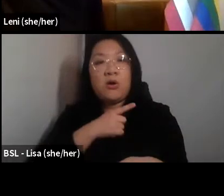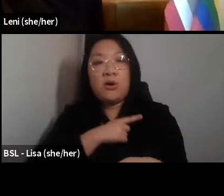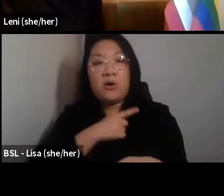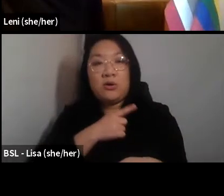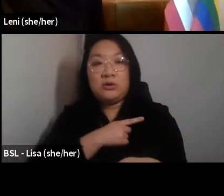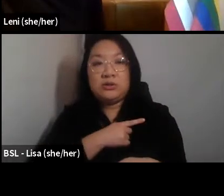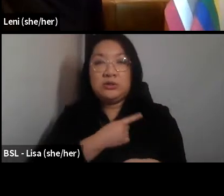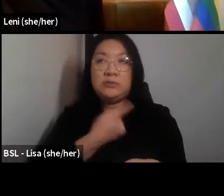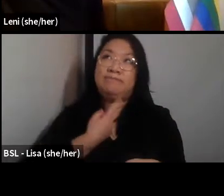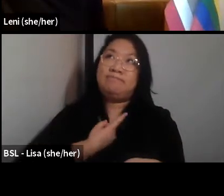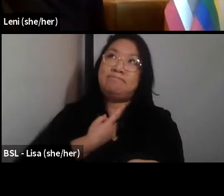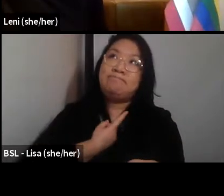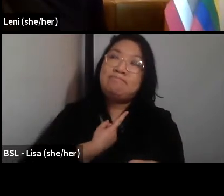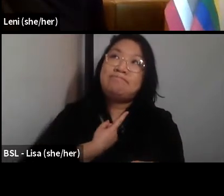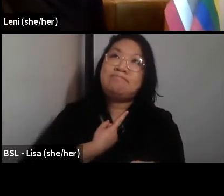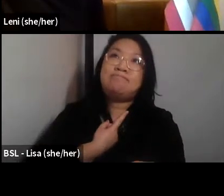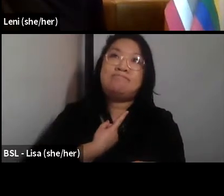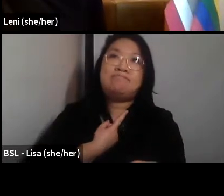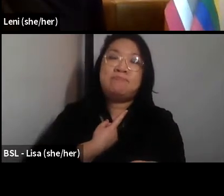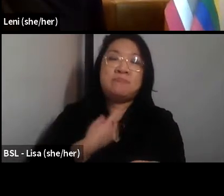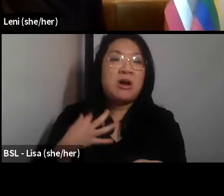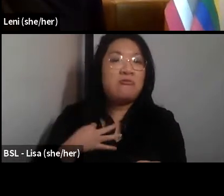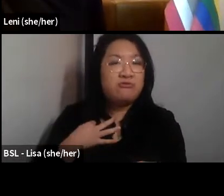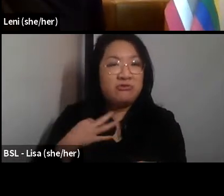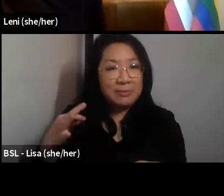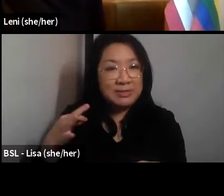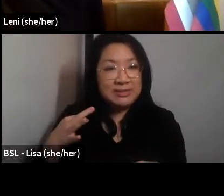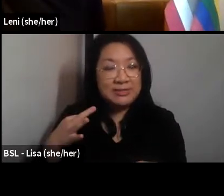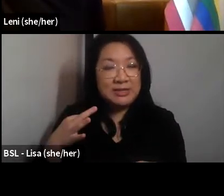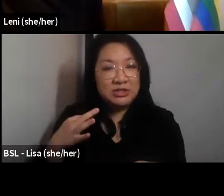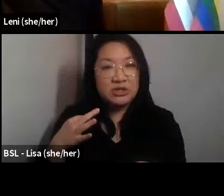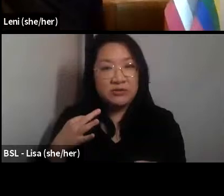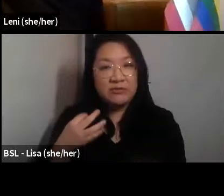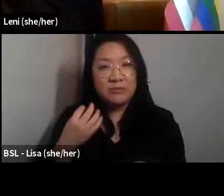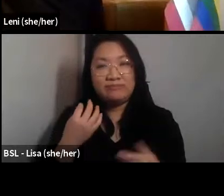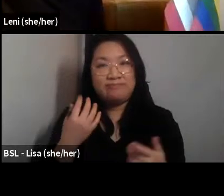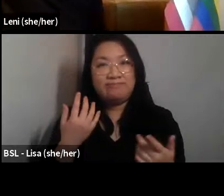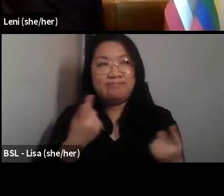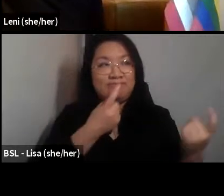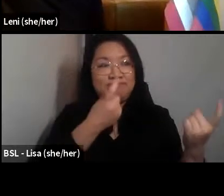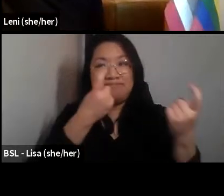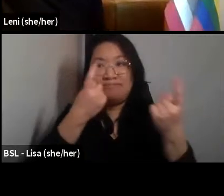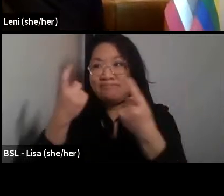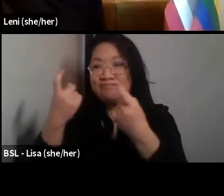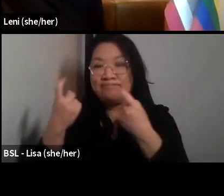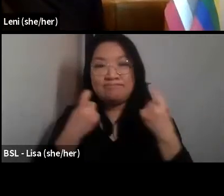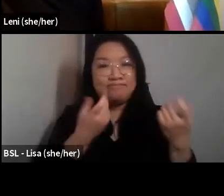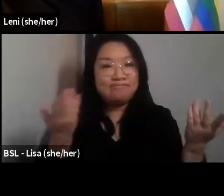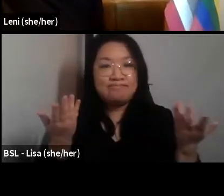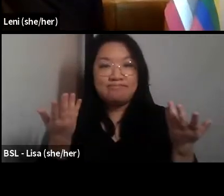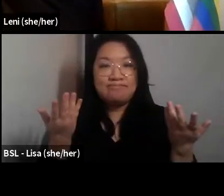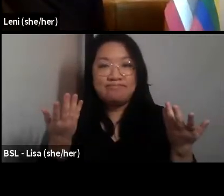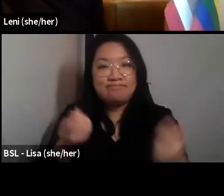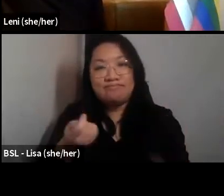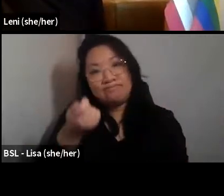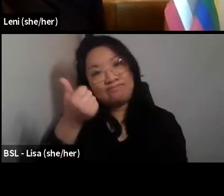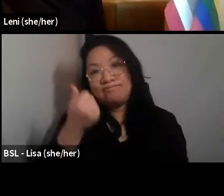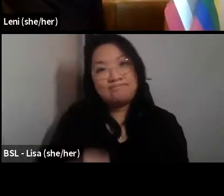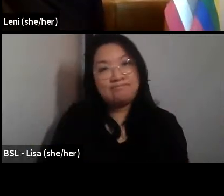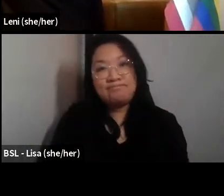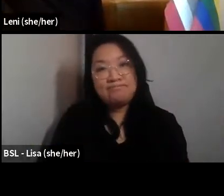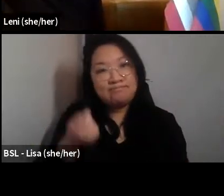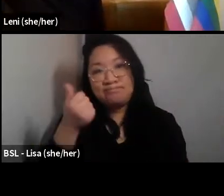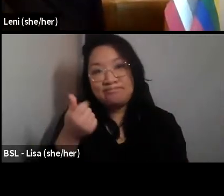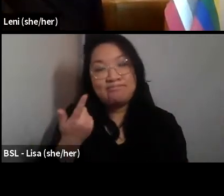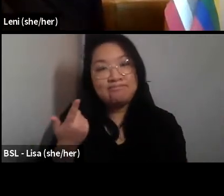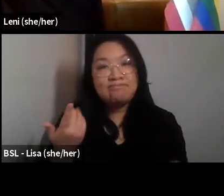I found representation for myself a long time before I identified really within myths,